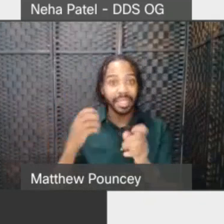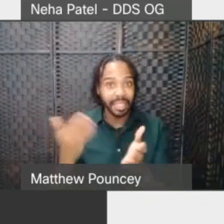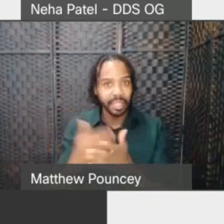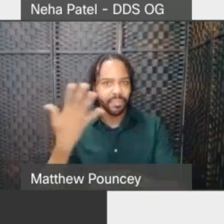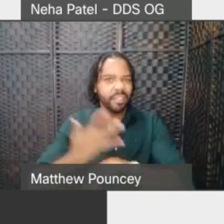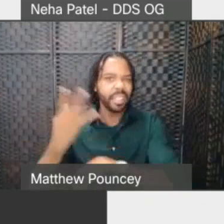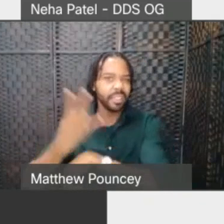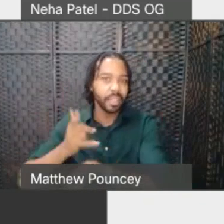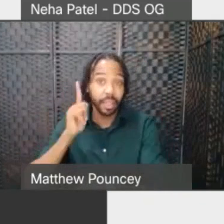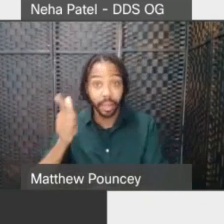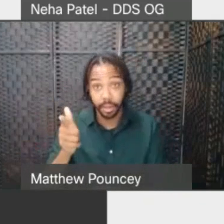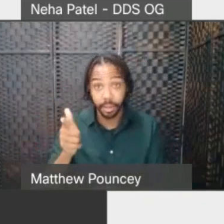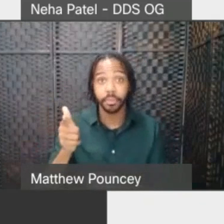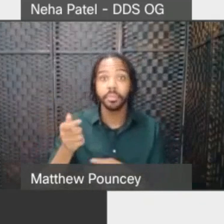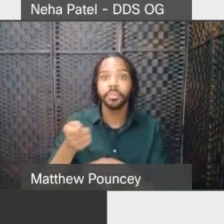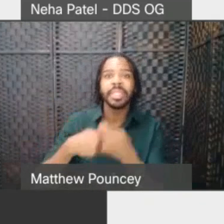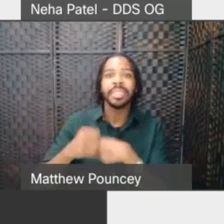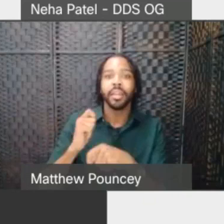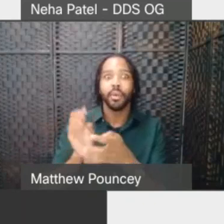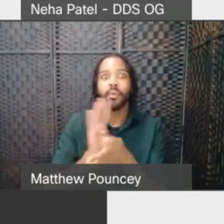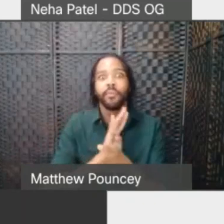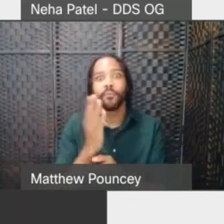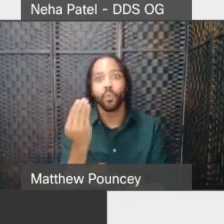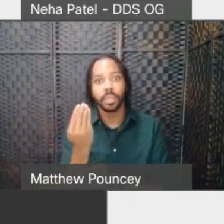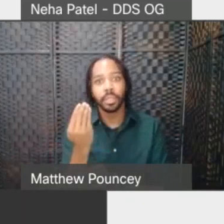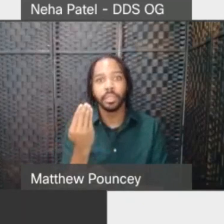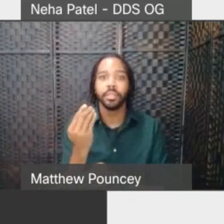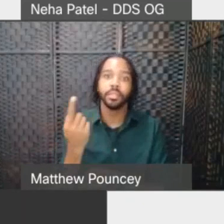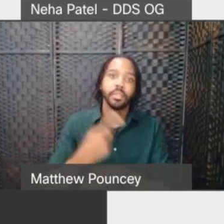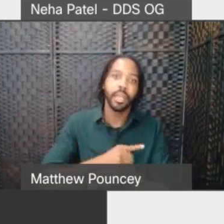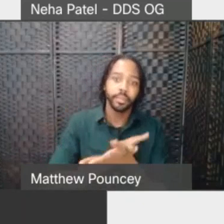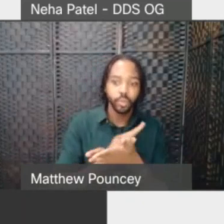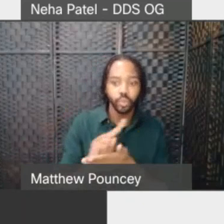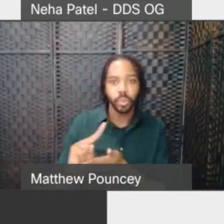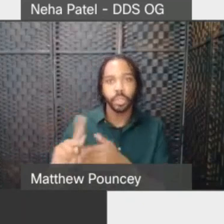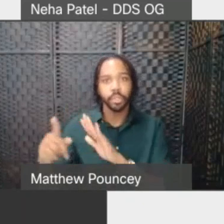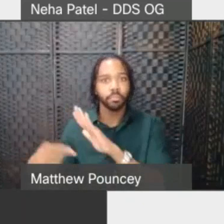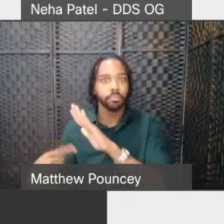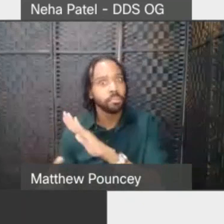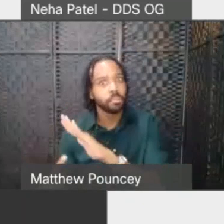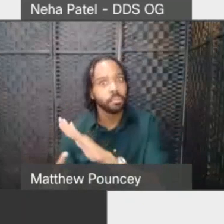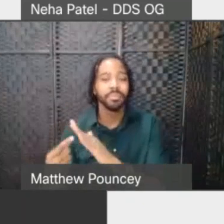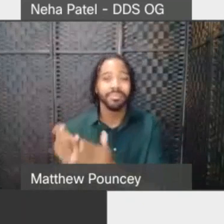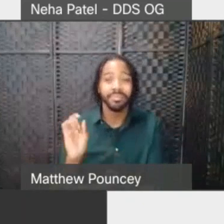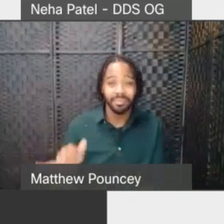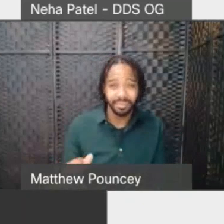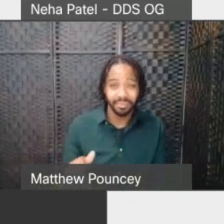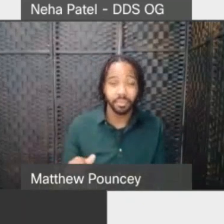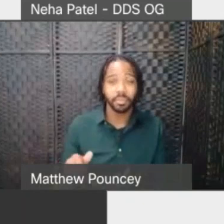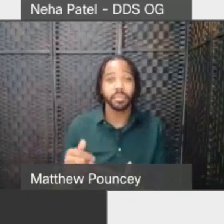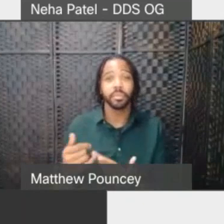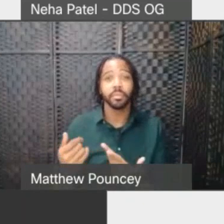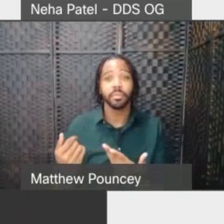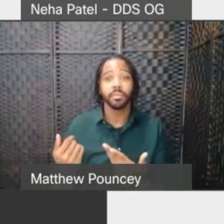later, as opposed to entering a 14-day quarantine? Is it setting specific? That is, supported living